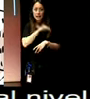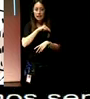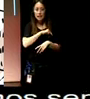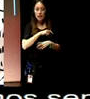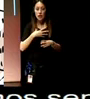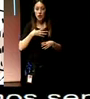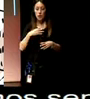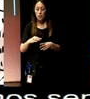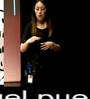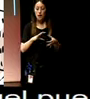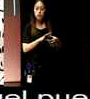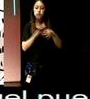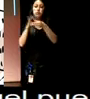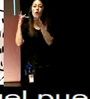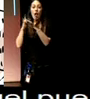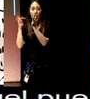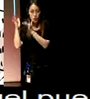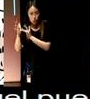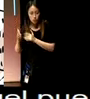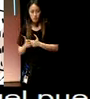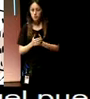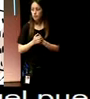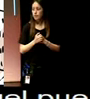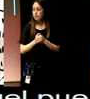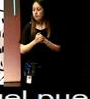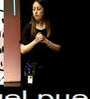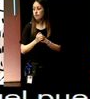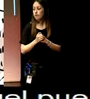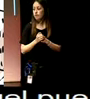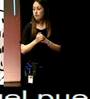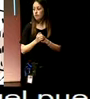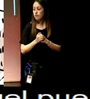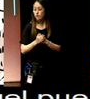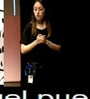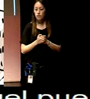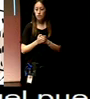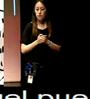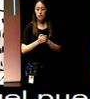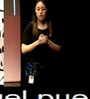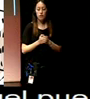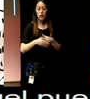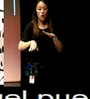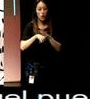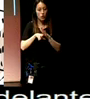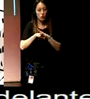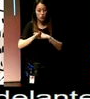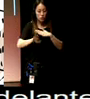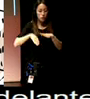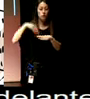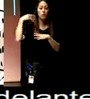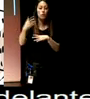Capernaum was a fishing village. It was a Jewish village at the